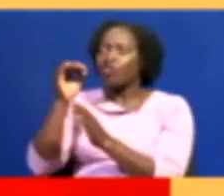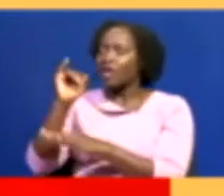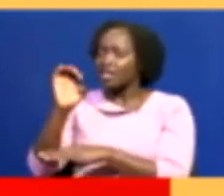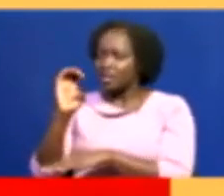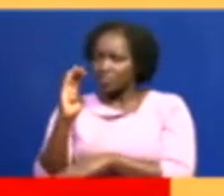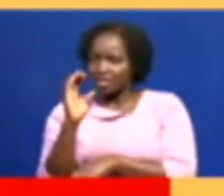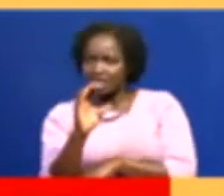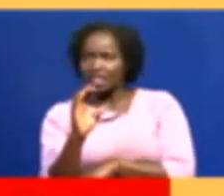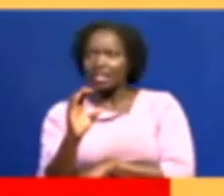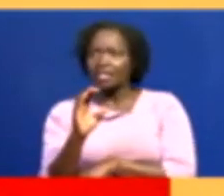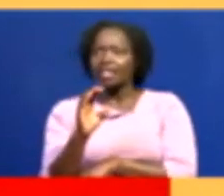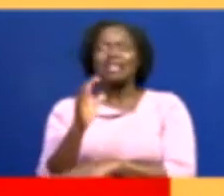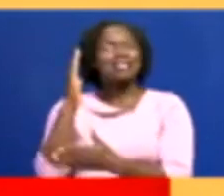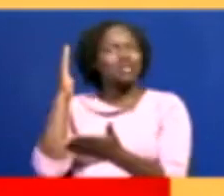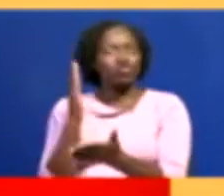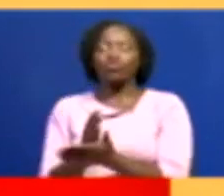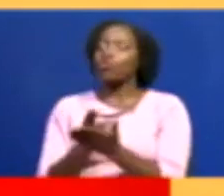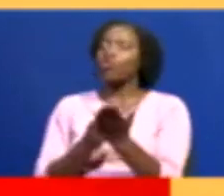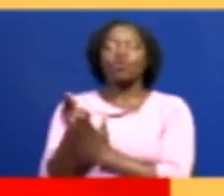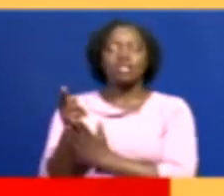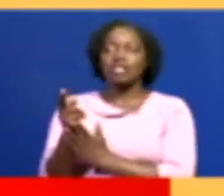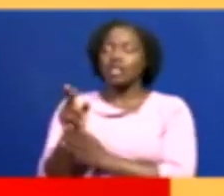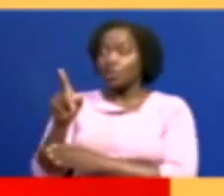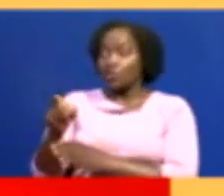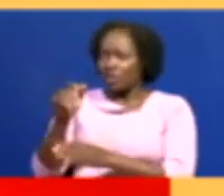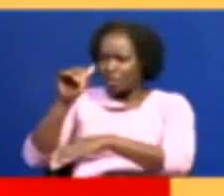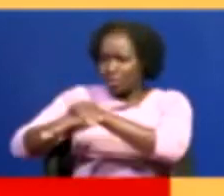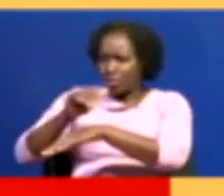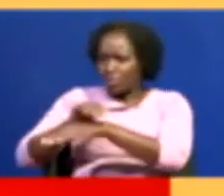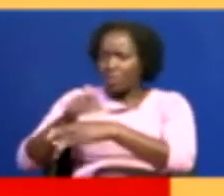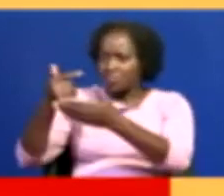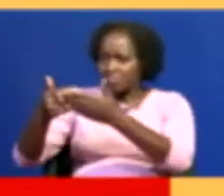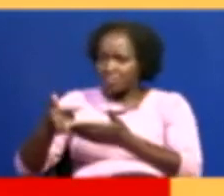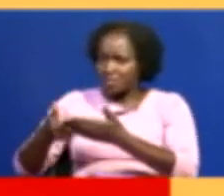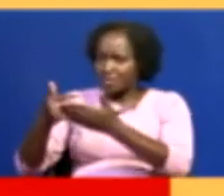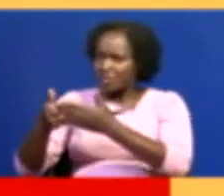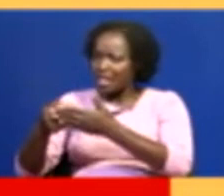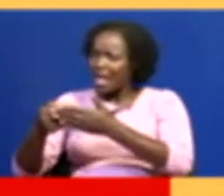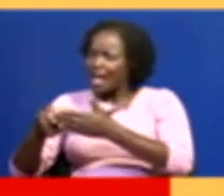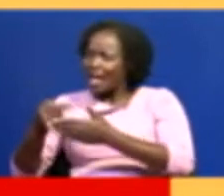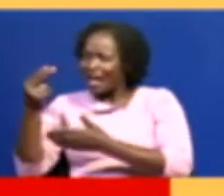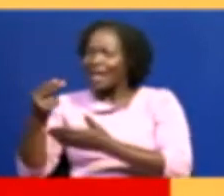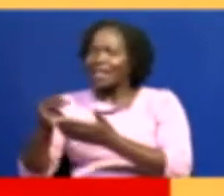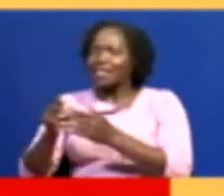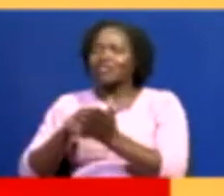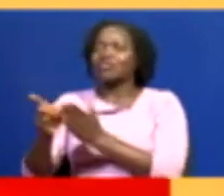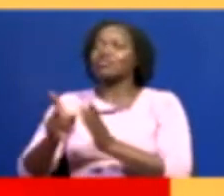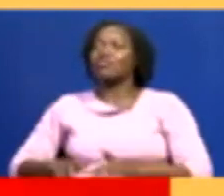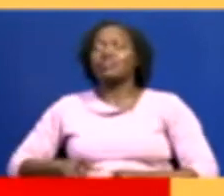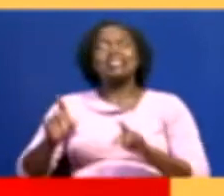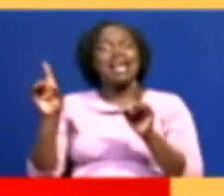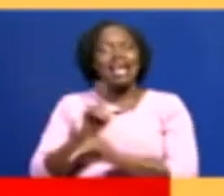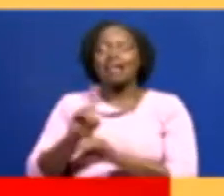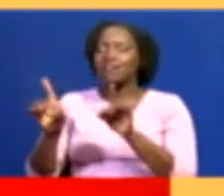are totally valid. We need proper discussion. High cost of living, everybody is accepting it.